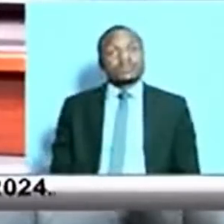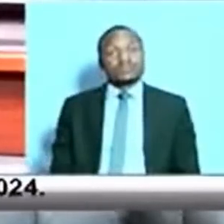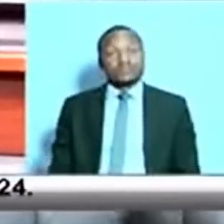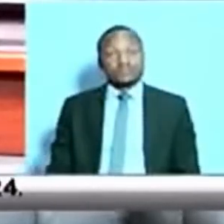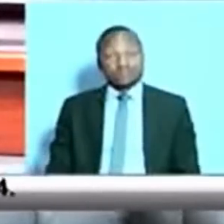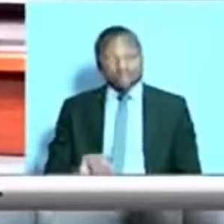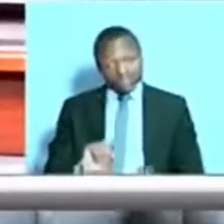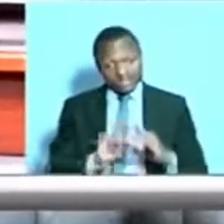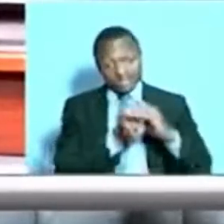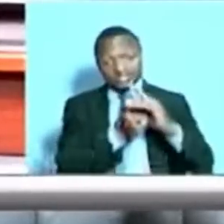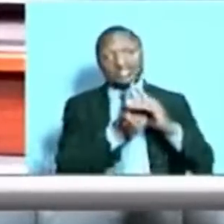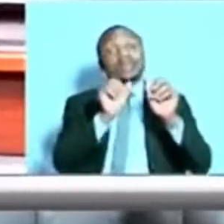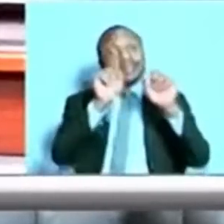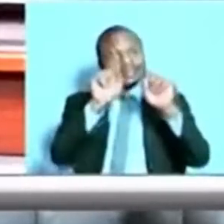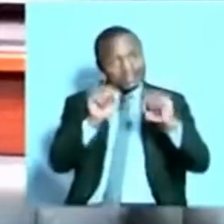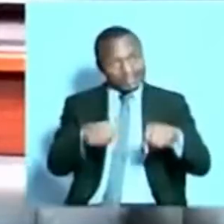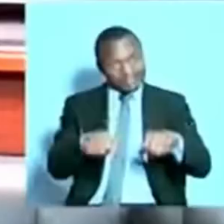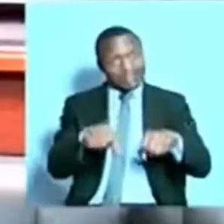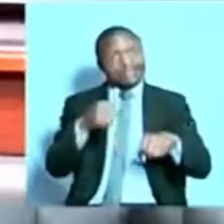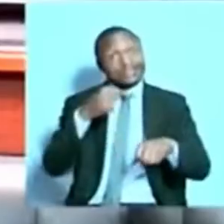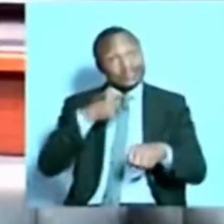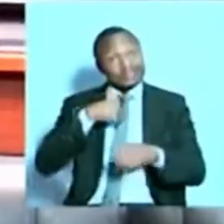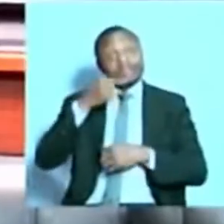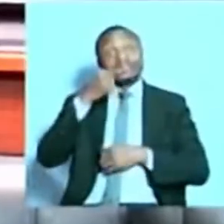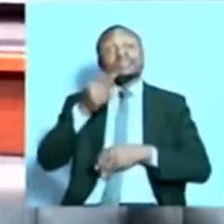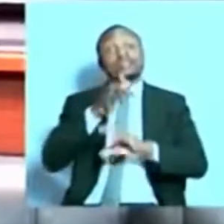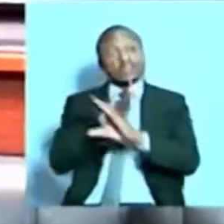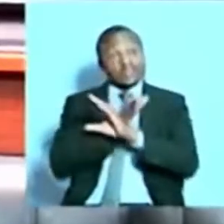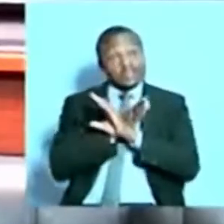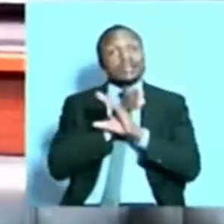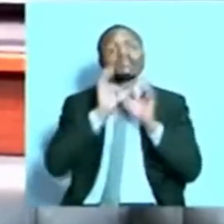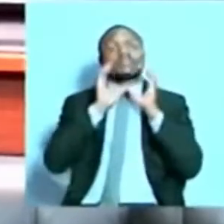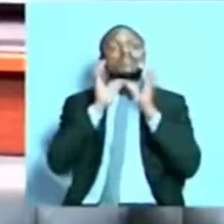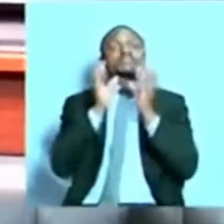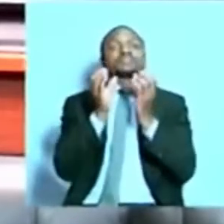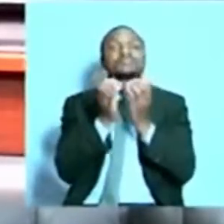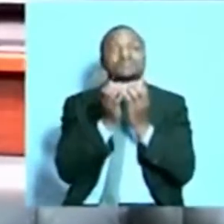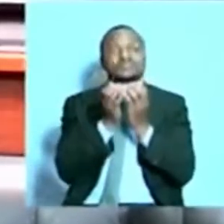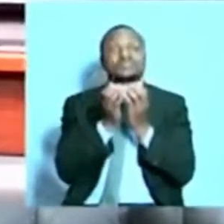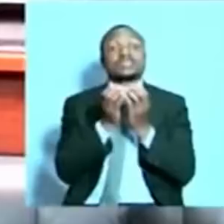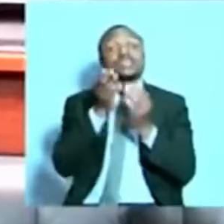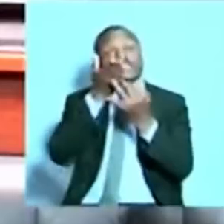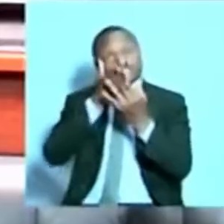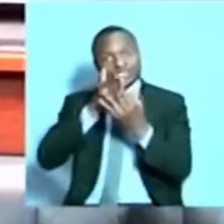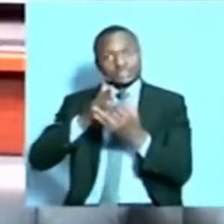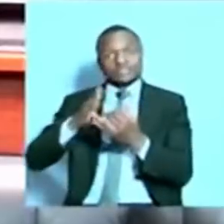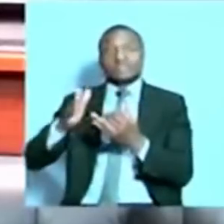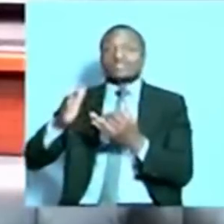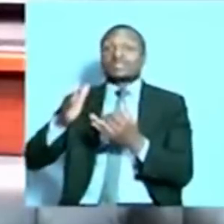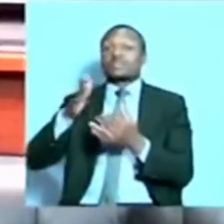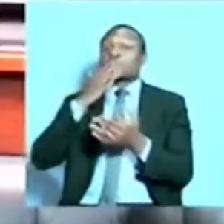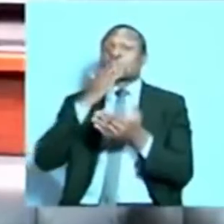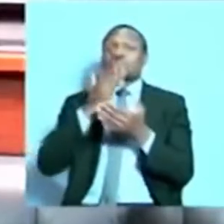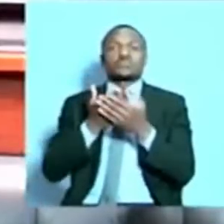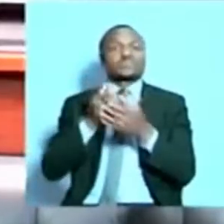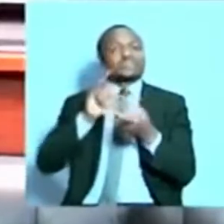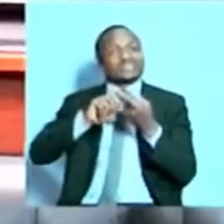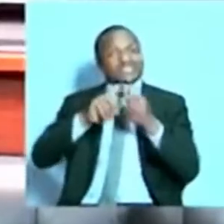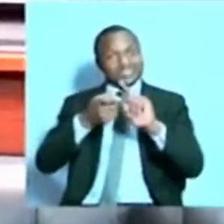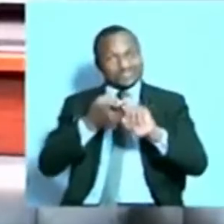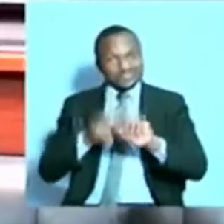onset, let me emphasize that Zambia and Mozambique shares a very good